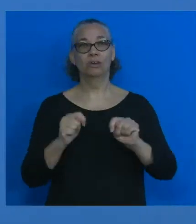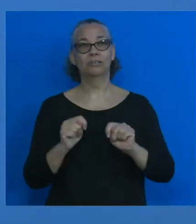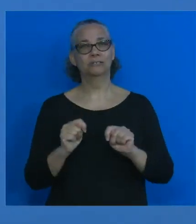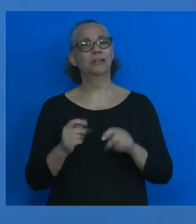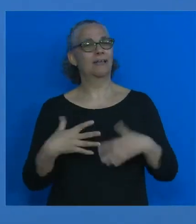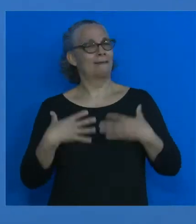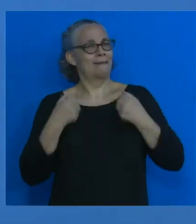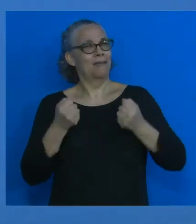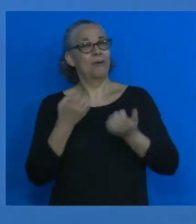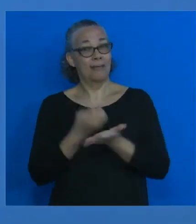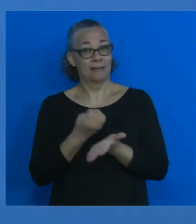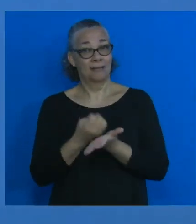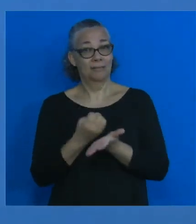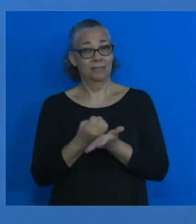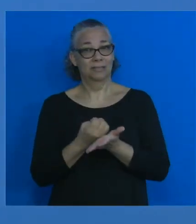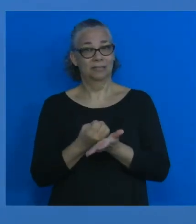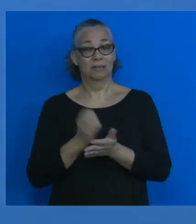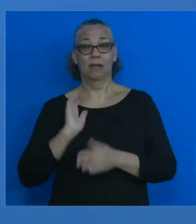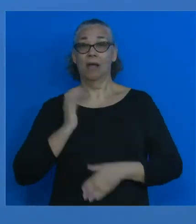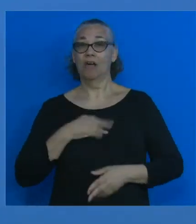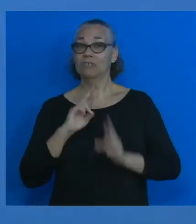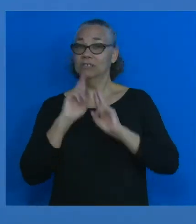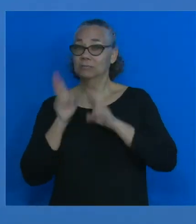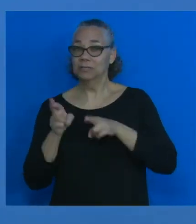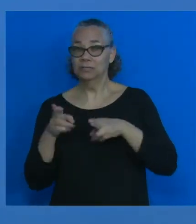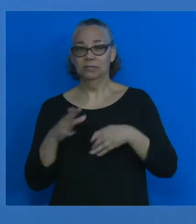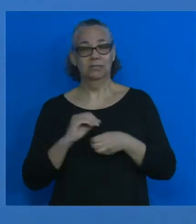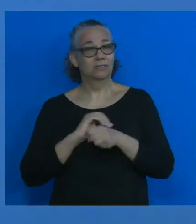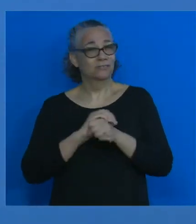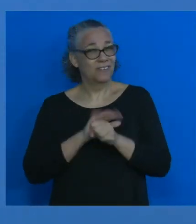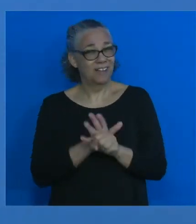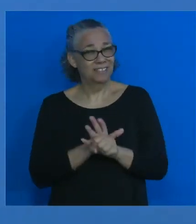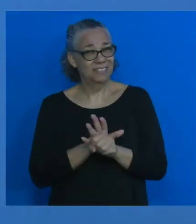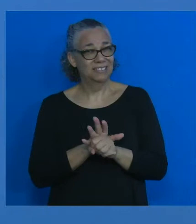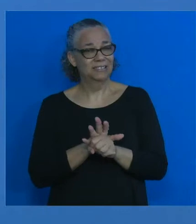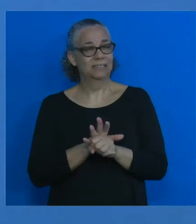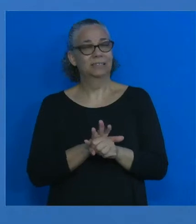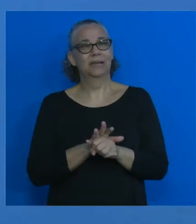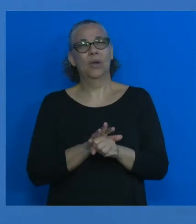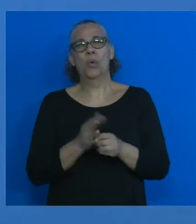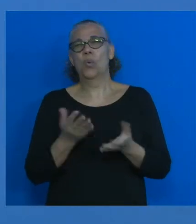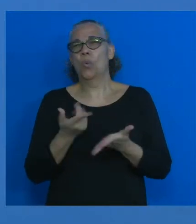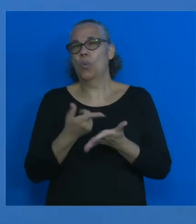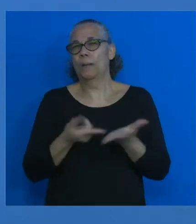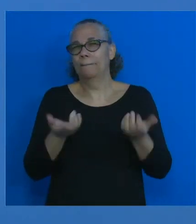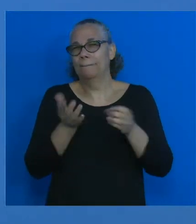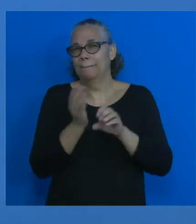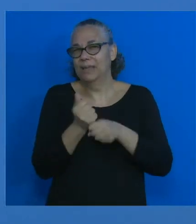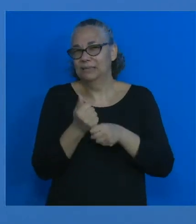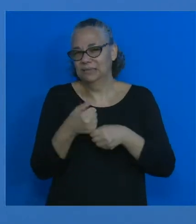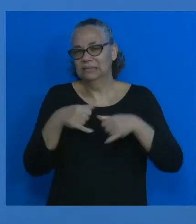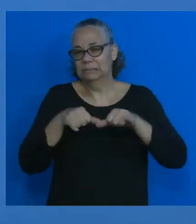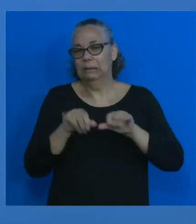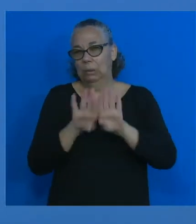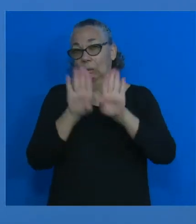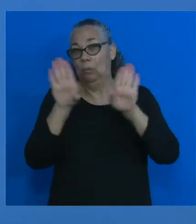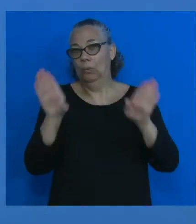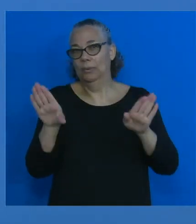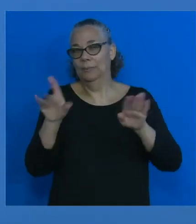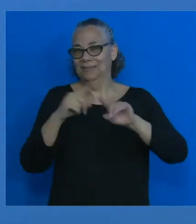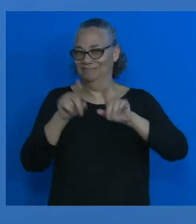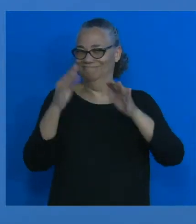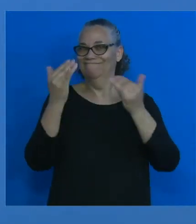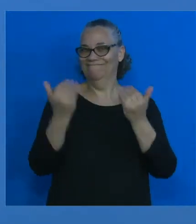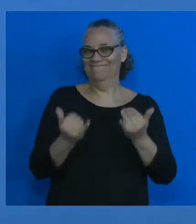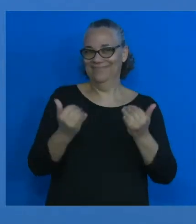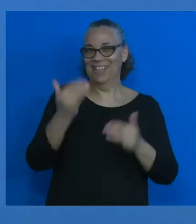economically. Our response to the virus is what enabled us to remain open. But I know that now we